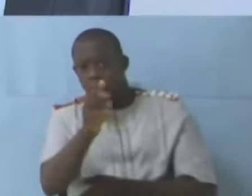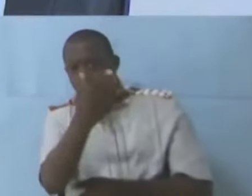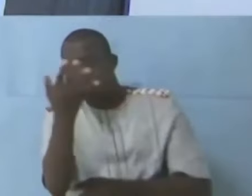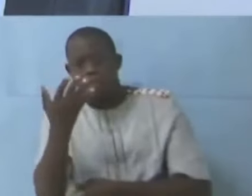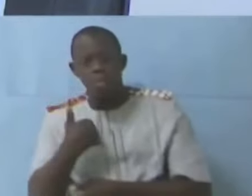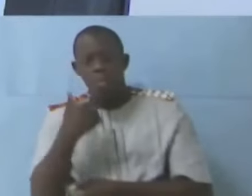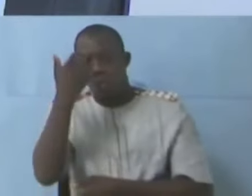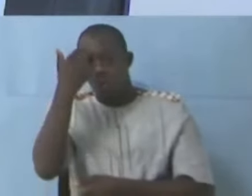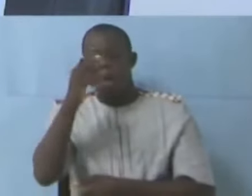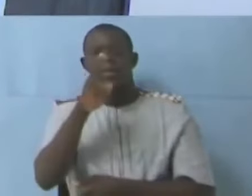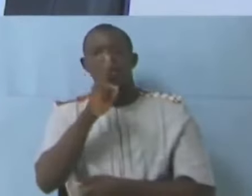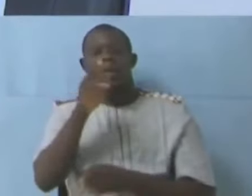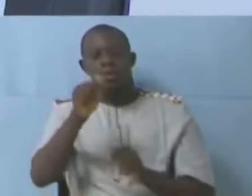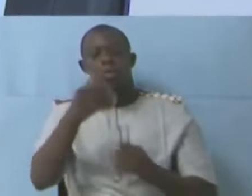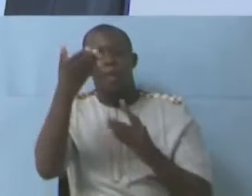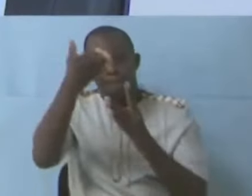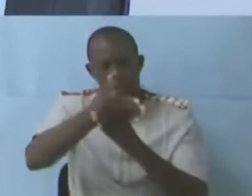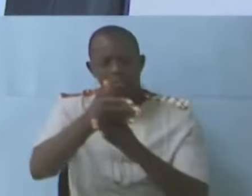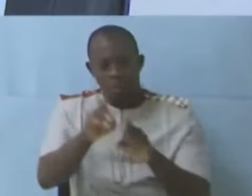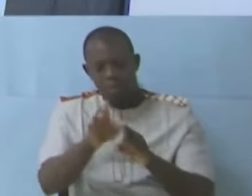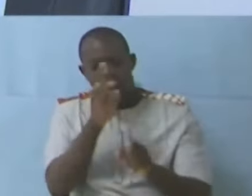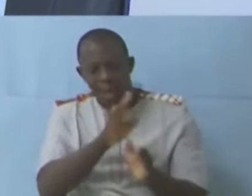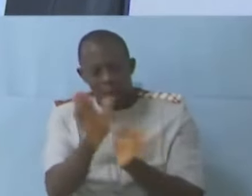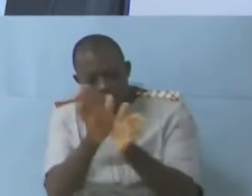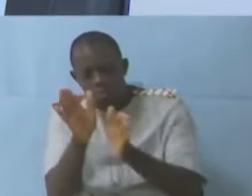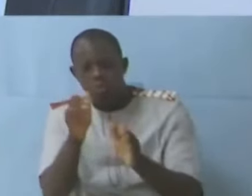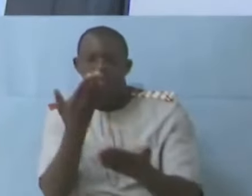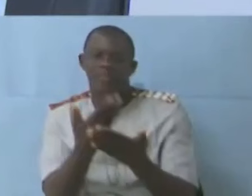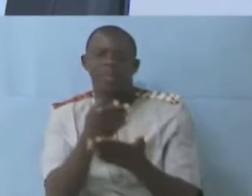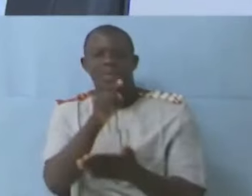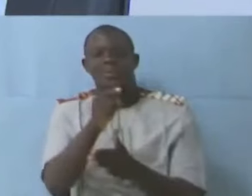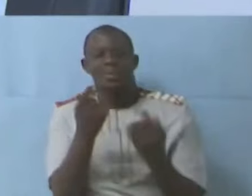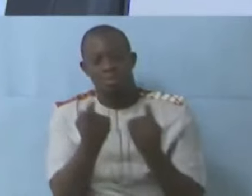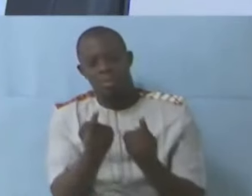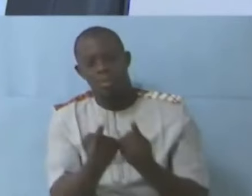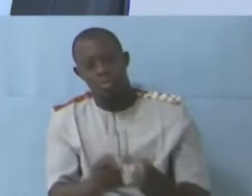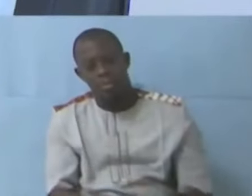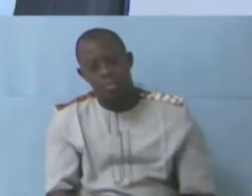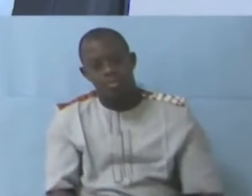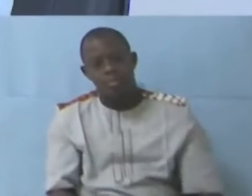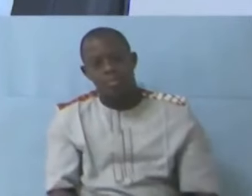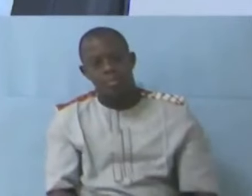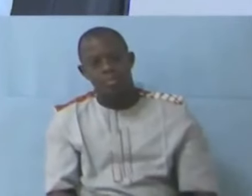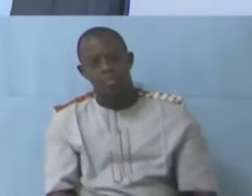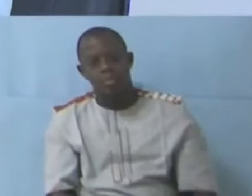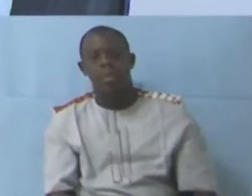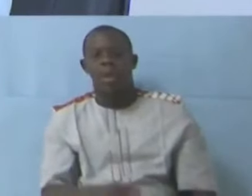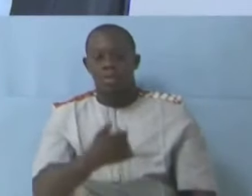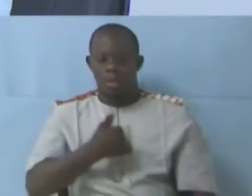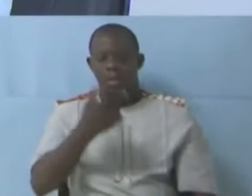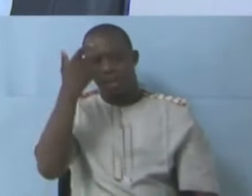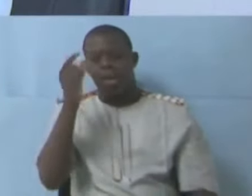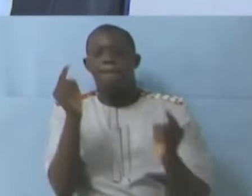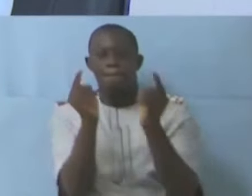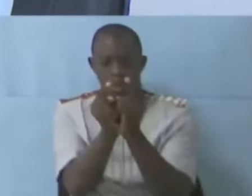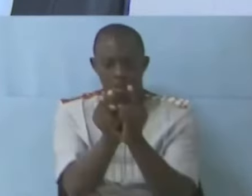I see some people whom you know that I can convince them so that we can complete the task. Oh ma approach ko mo mu